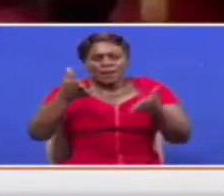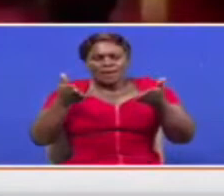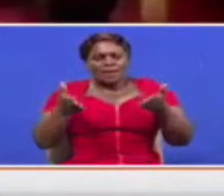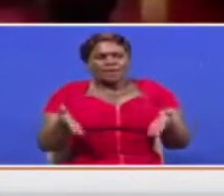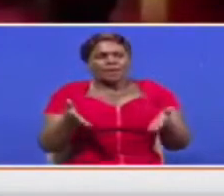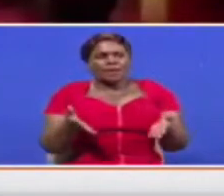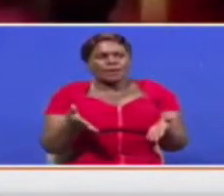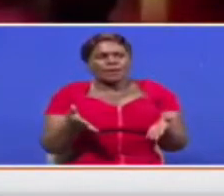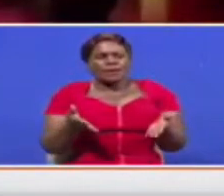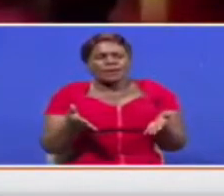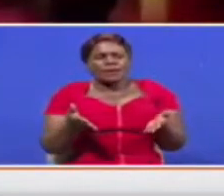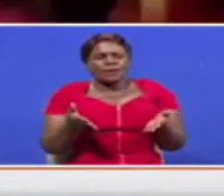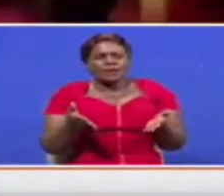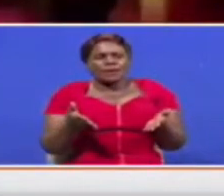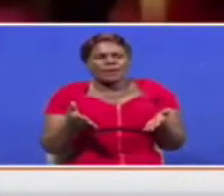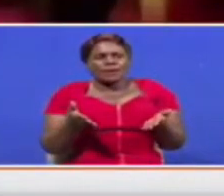here